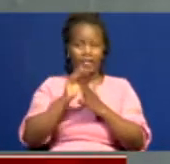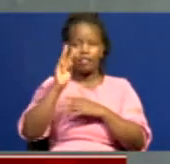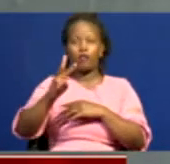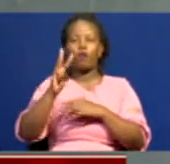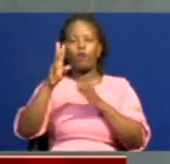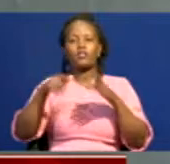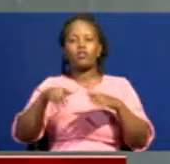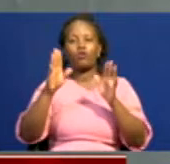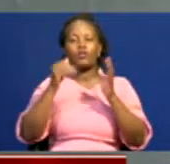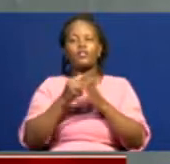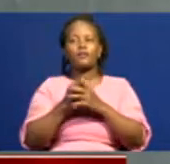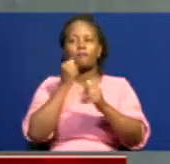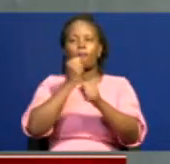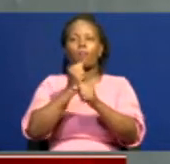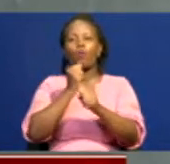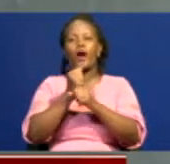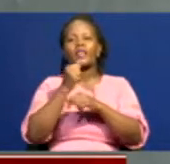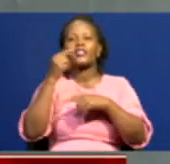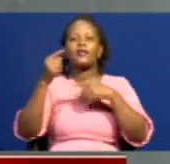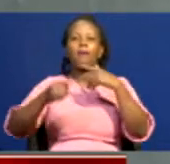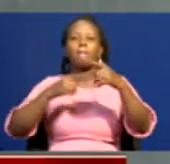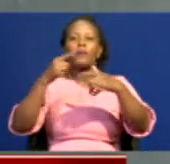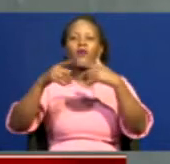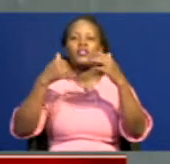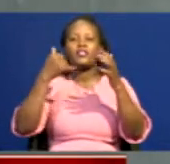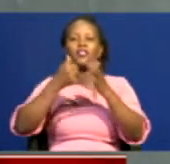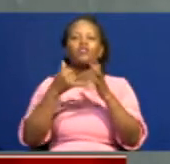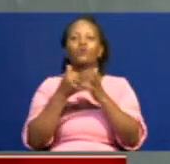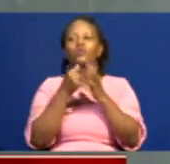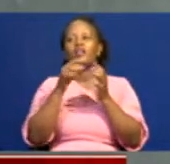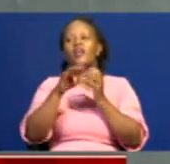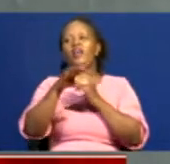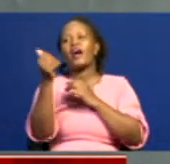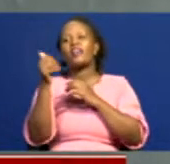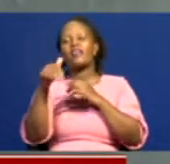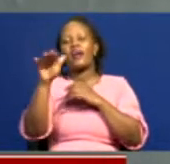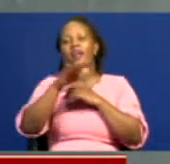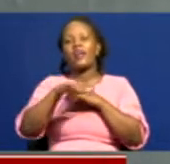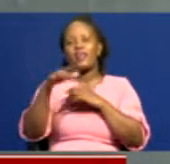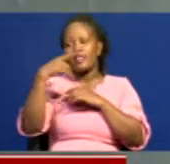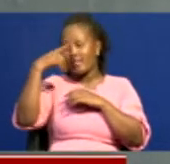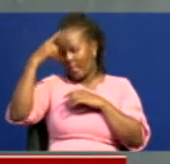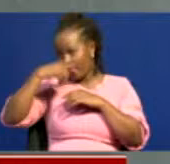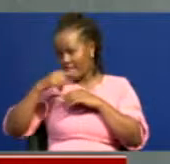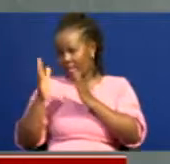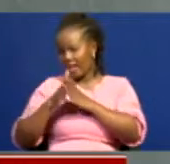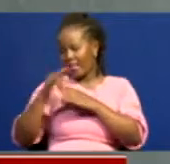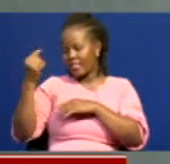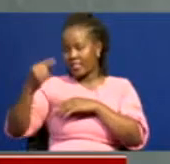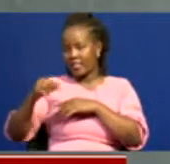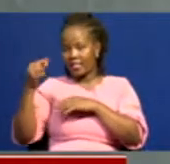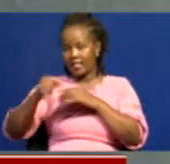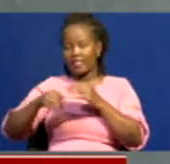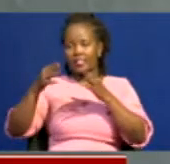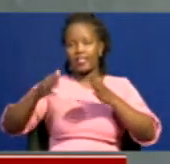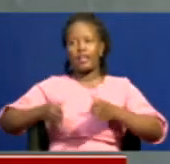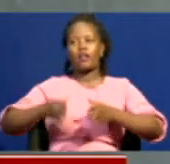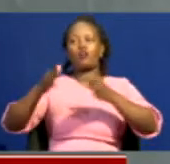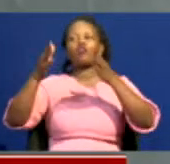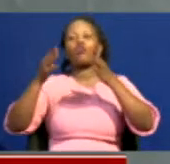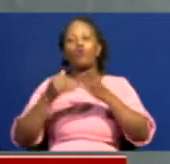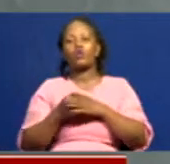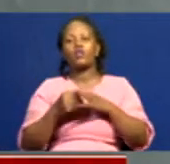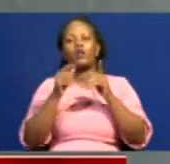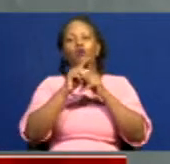works in progress include Tula on the Thika Garissa Road, Arel on the Thika Garissa Road also,